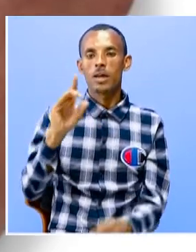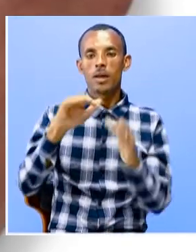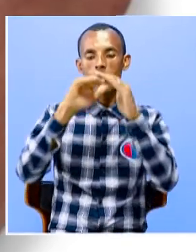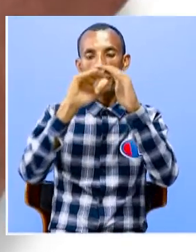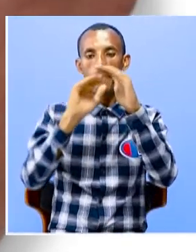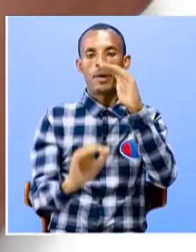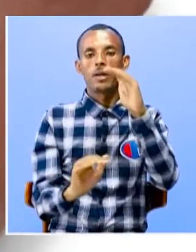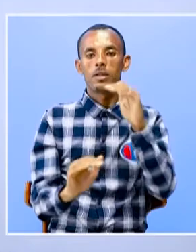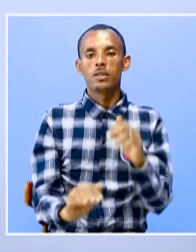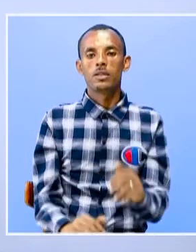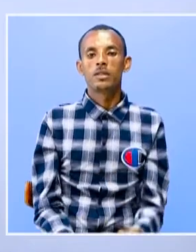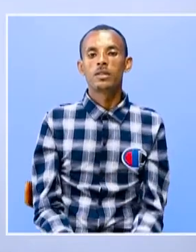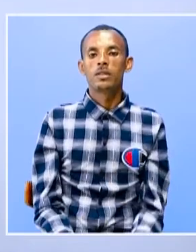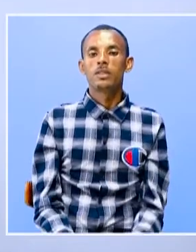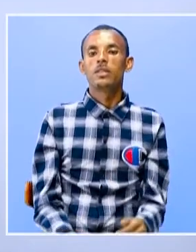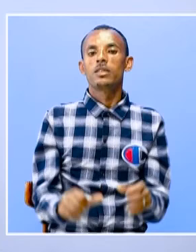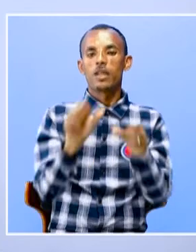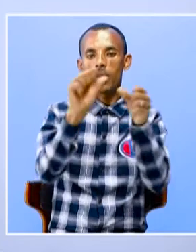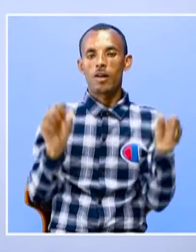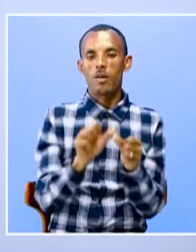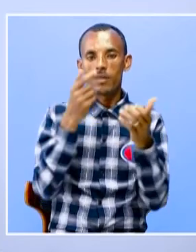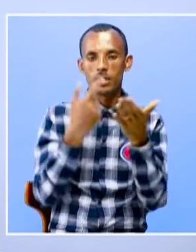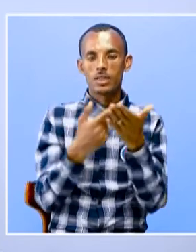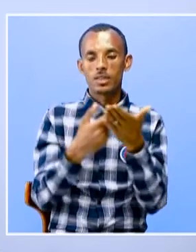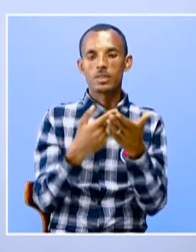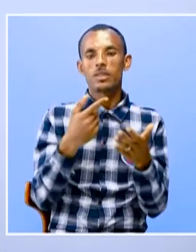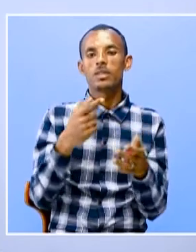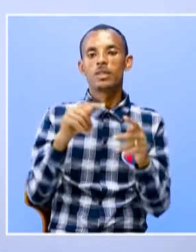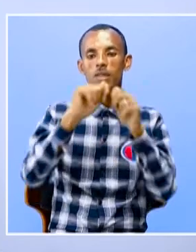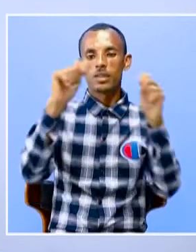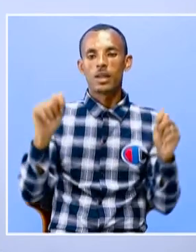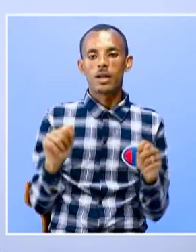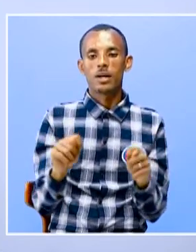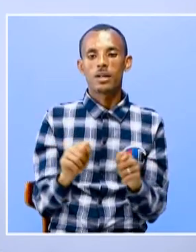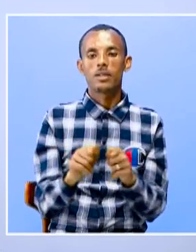minus the area of this triangle